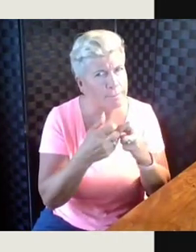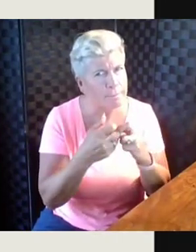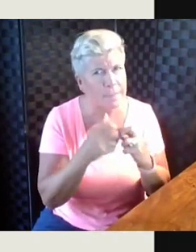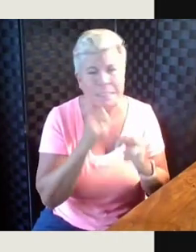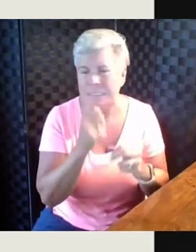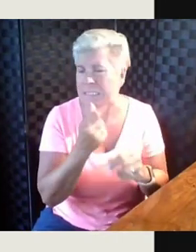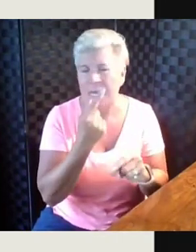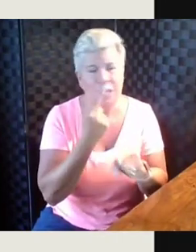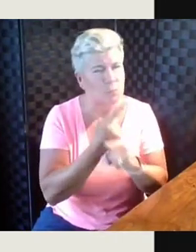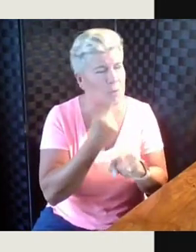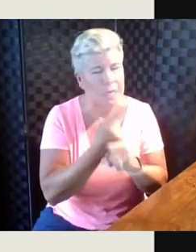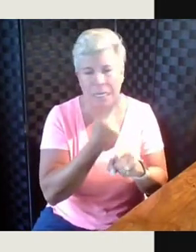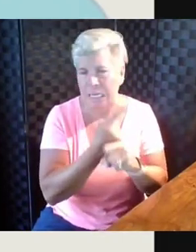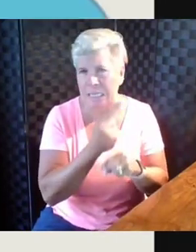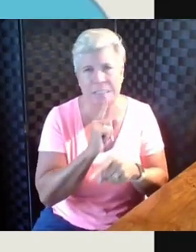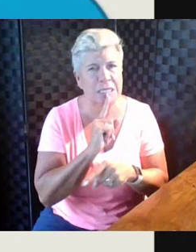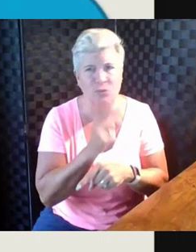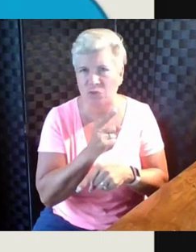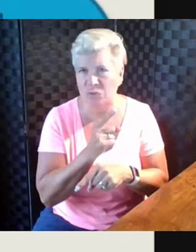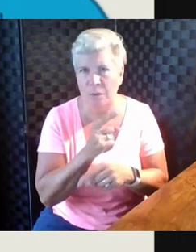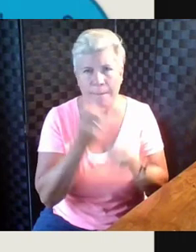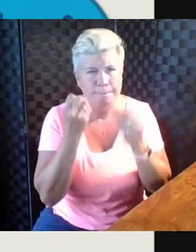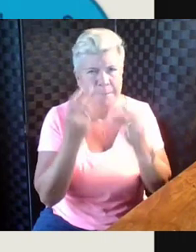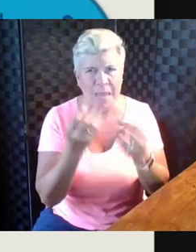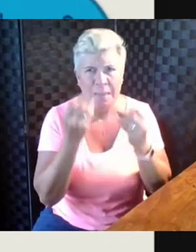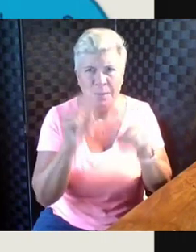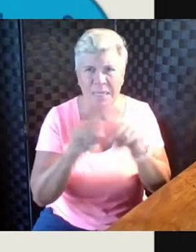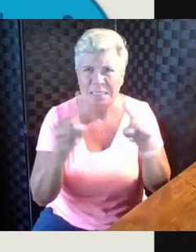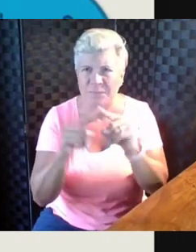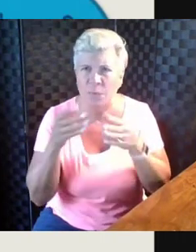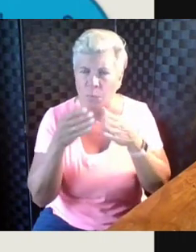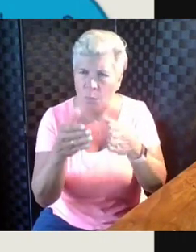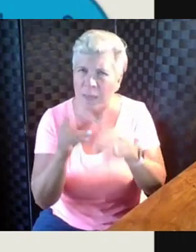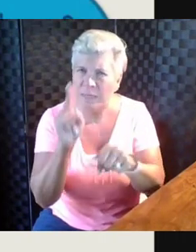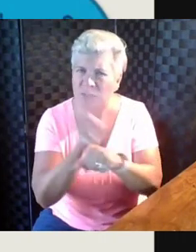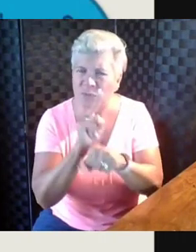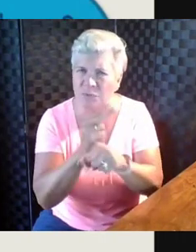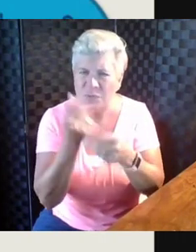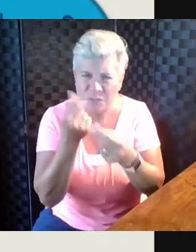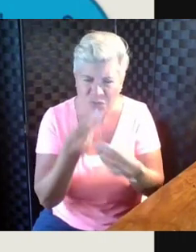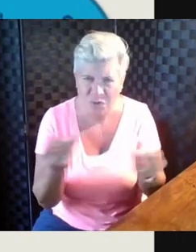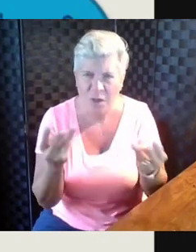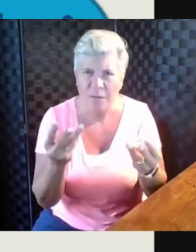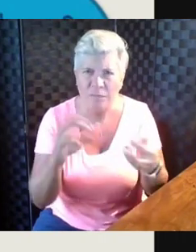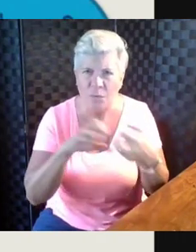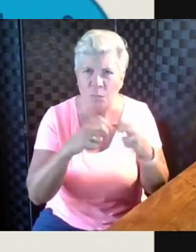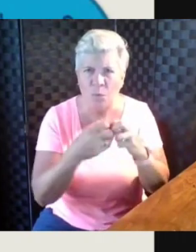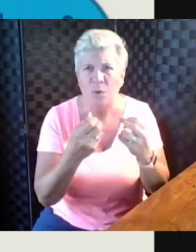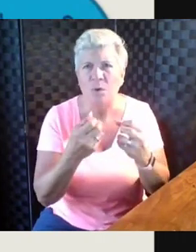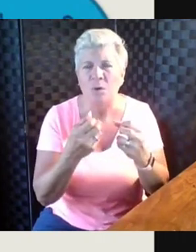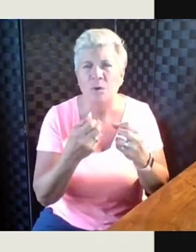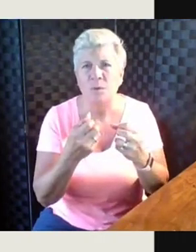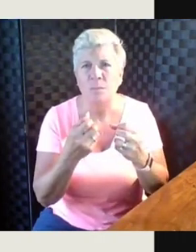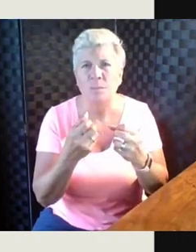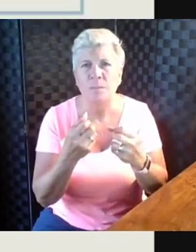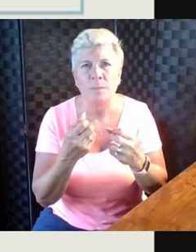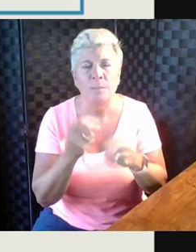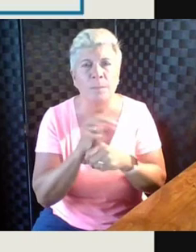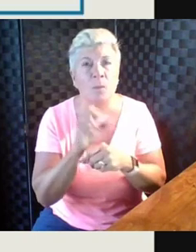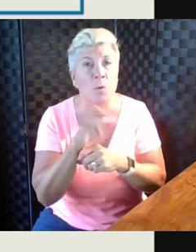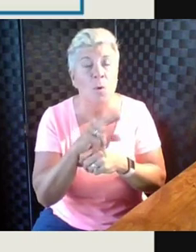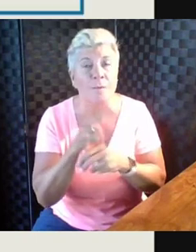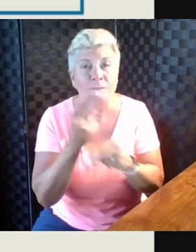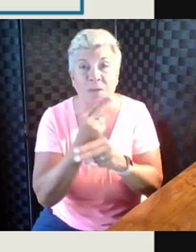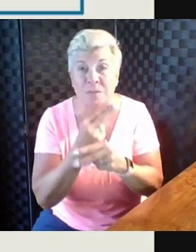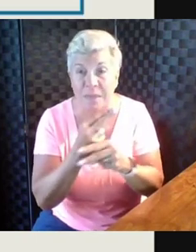That is not true. There are lots of strategies you can use to solve word problems or compute equations. In fact, we